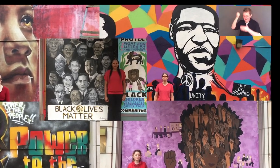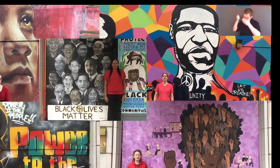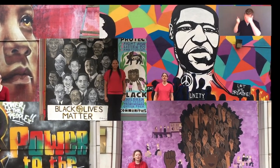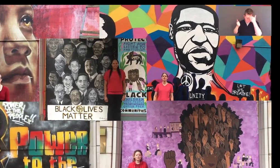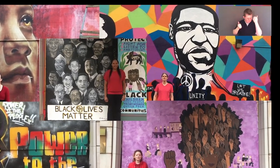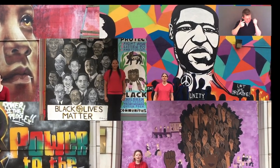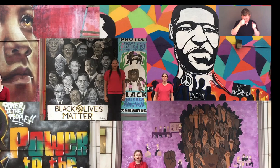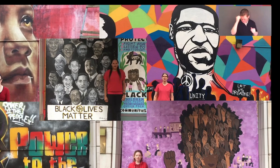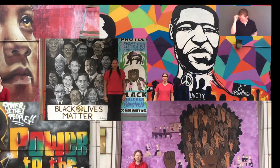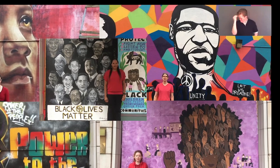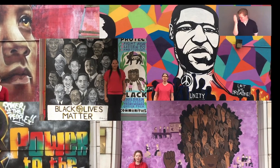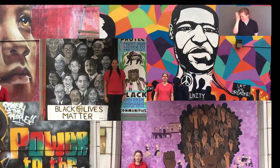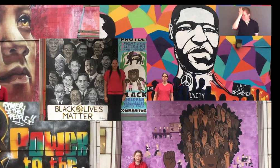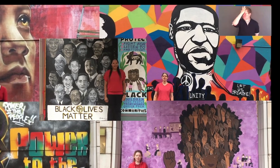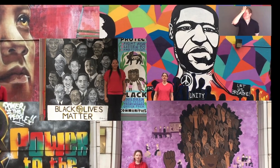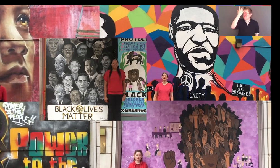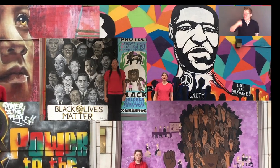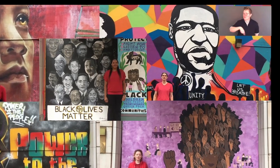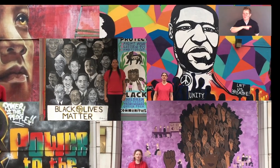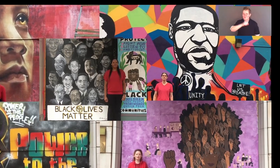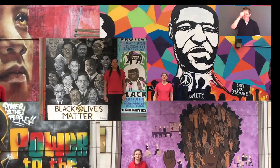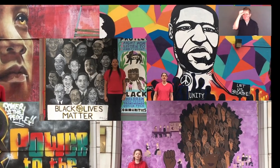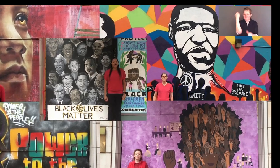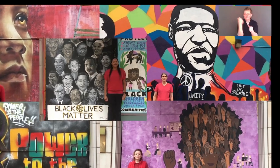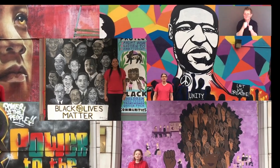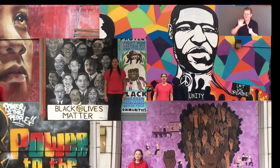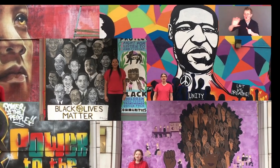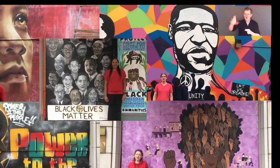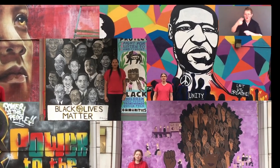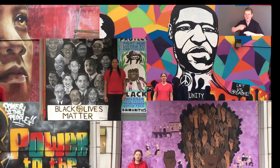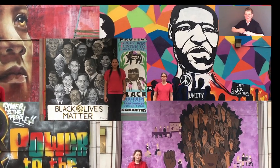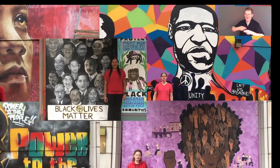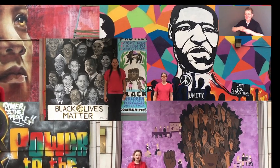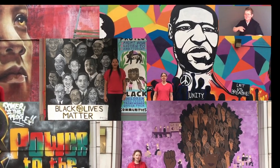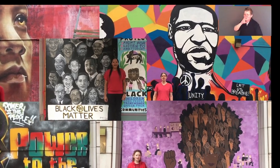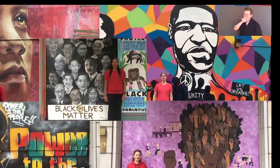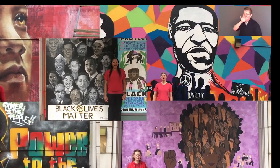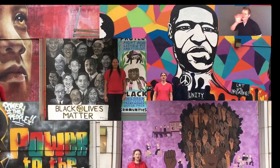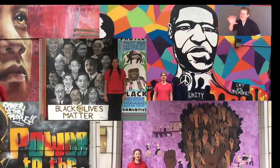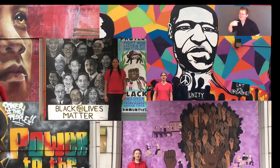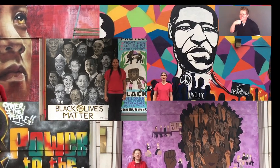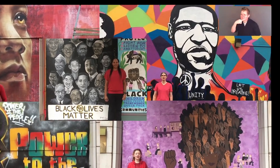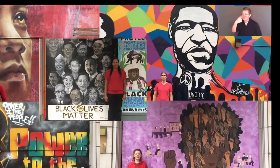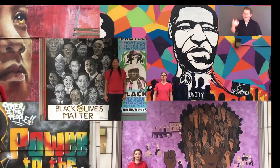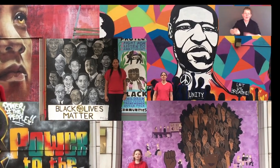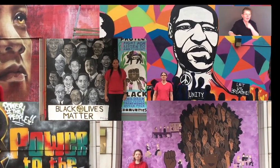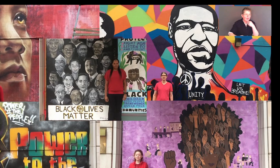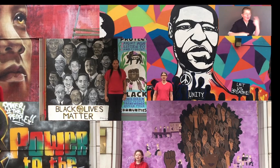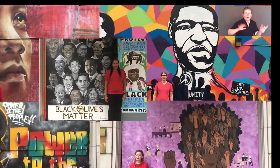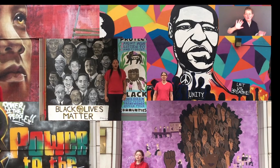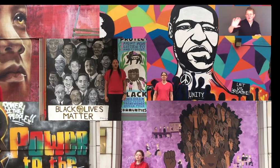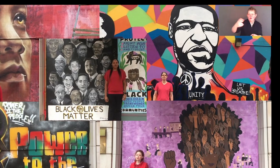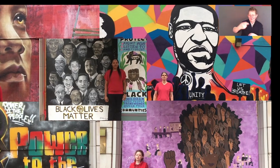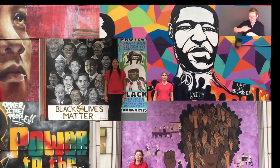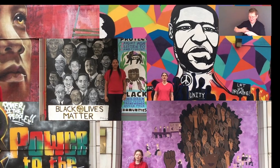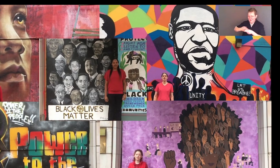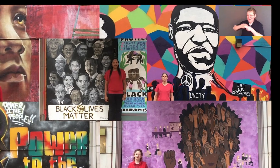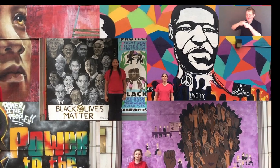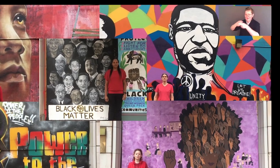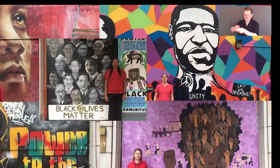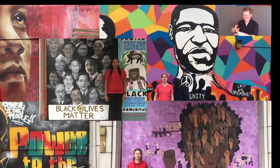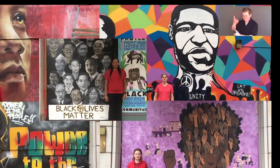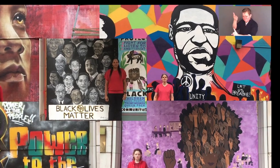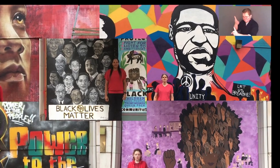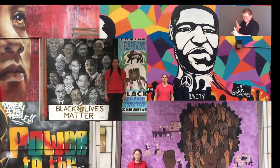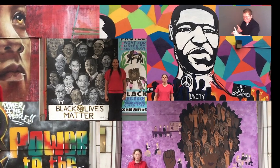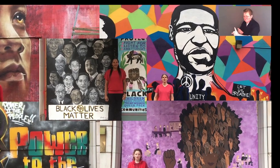us. Say her name, say her name, say her